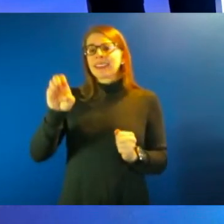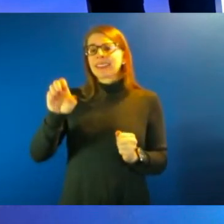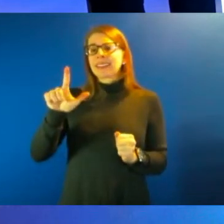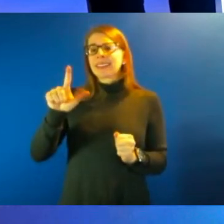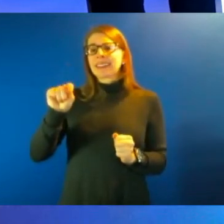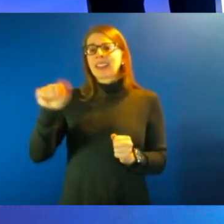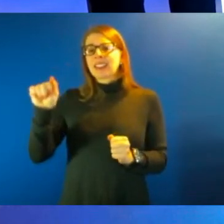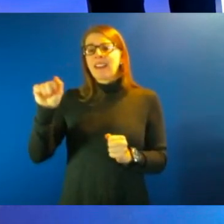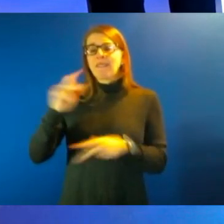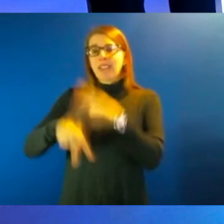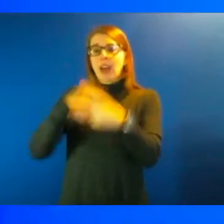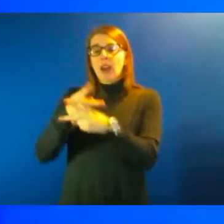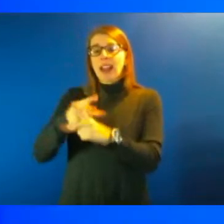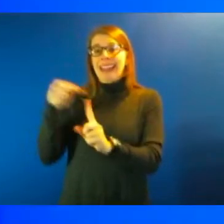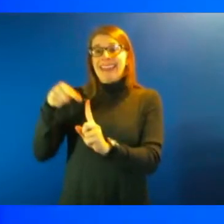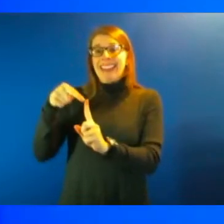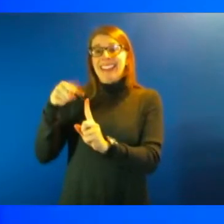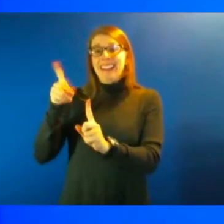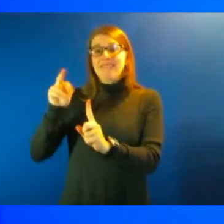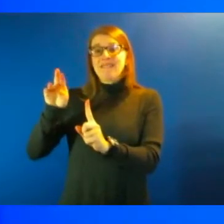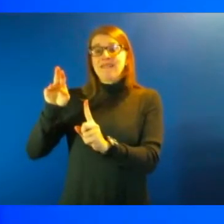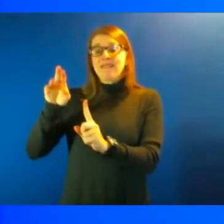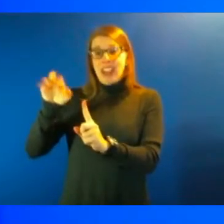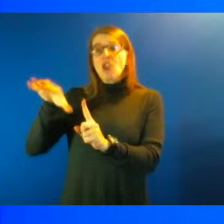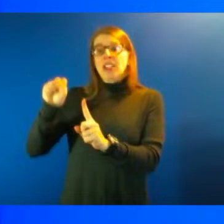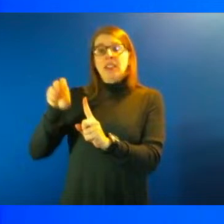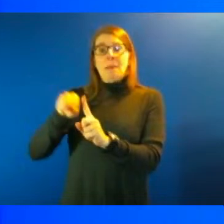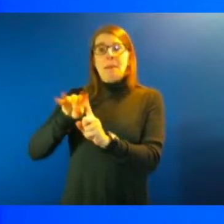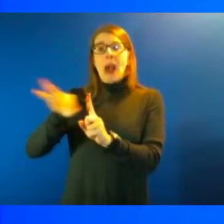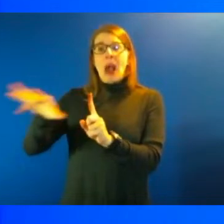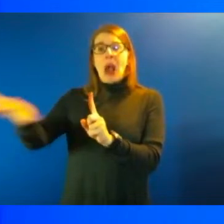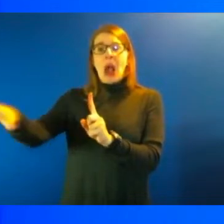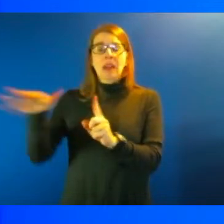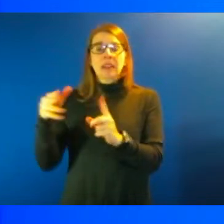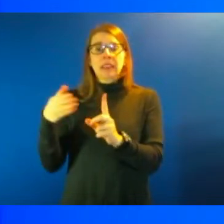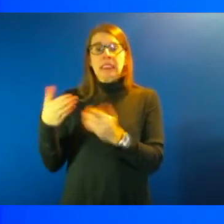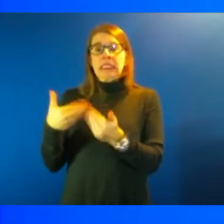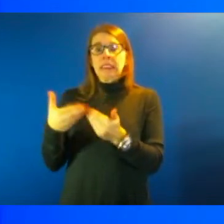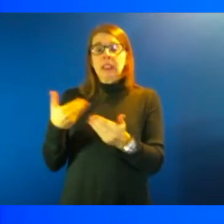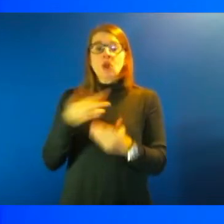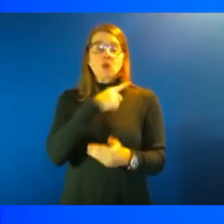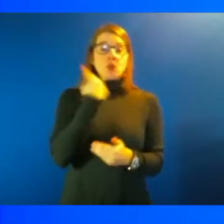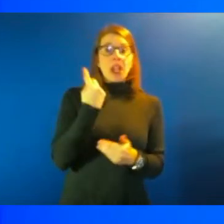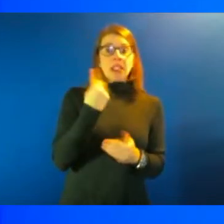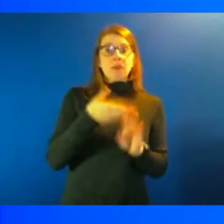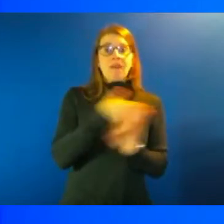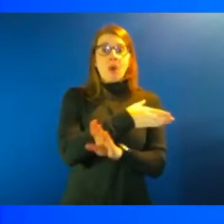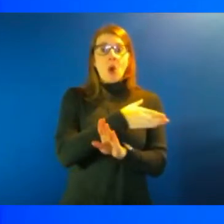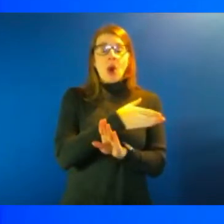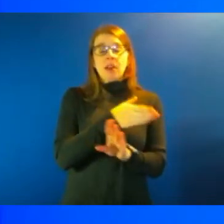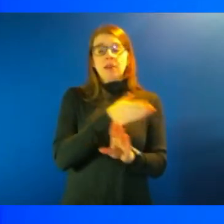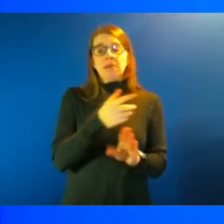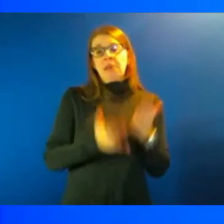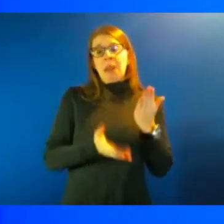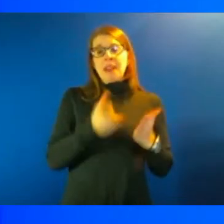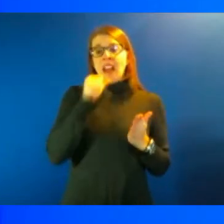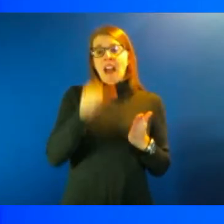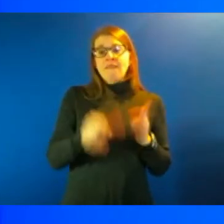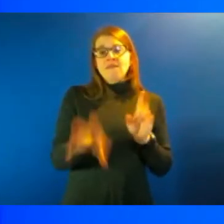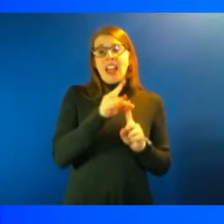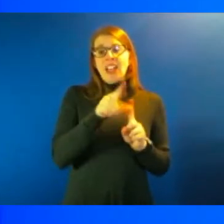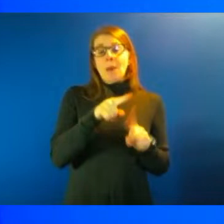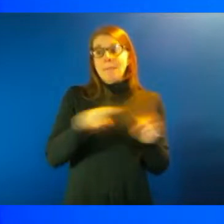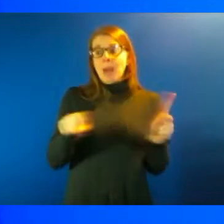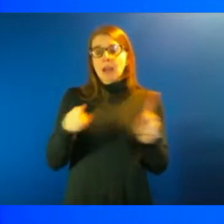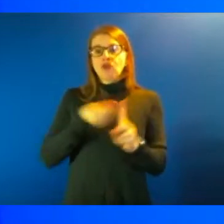much more transmissible that maybe you were able to run that risk before of, well, maybe it just won't find me. But when it is able to transmit as readily as this